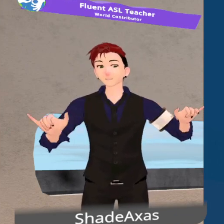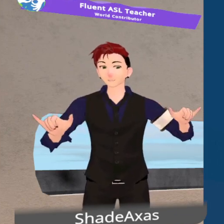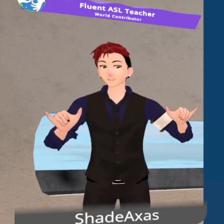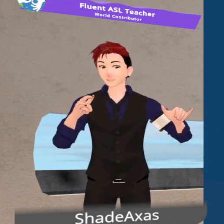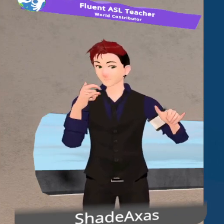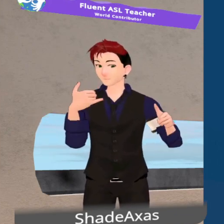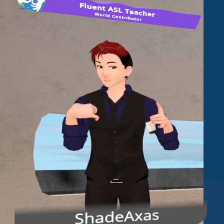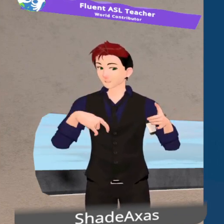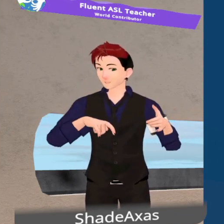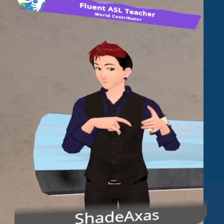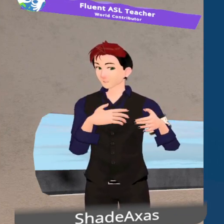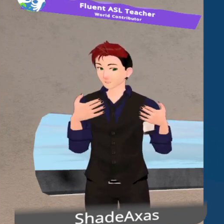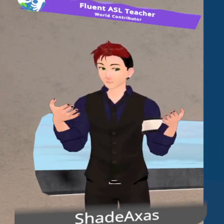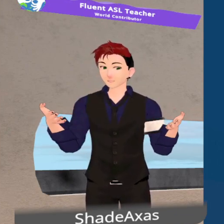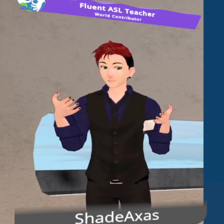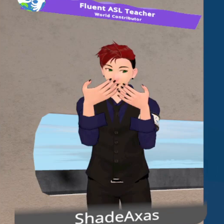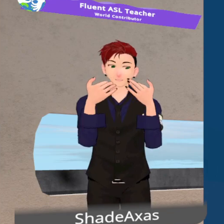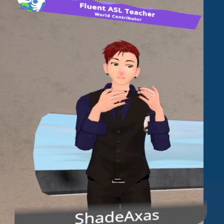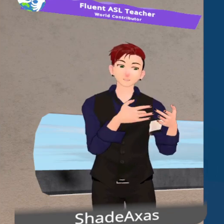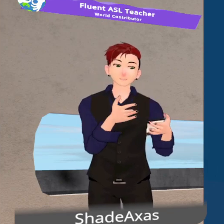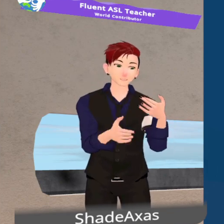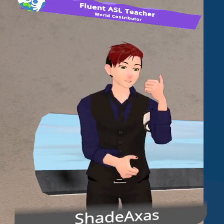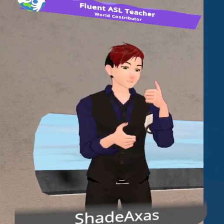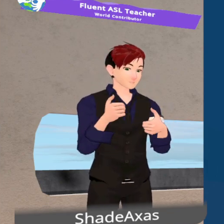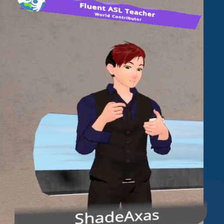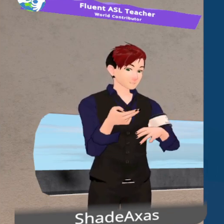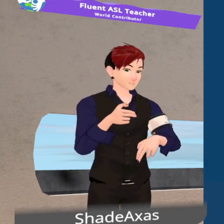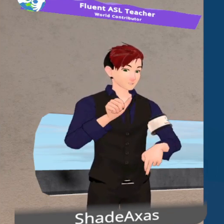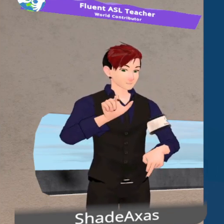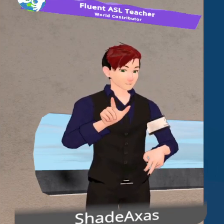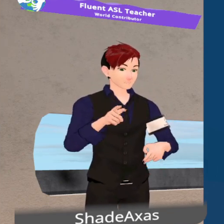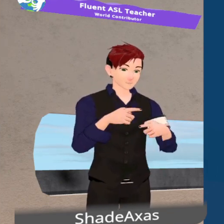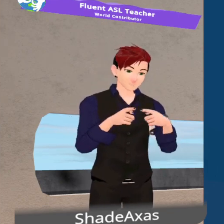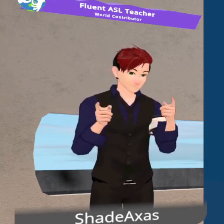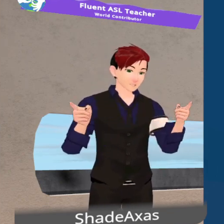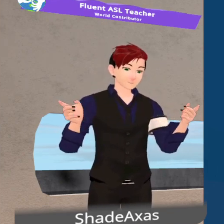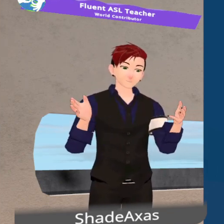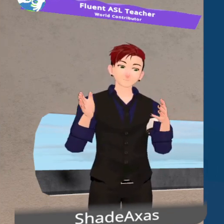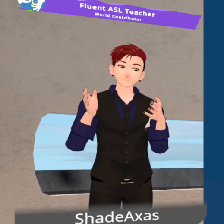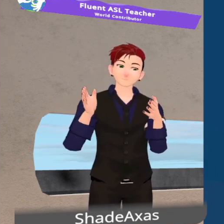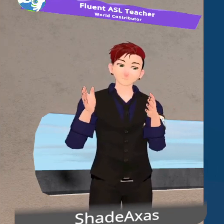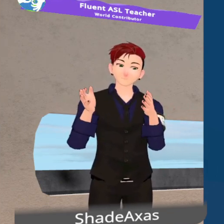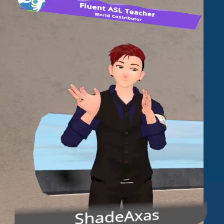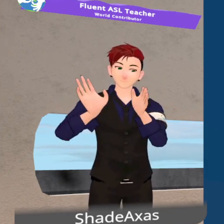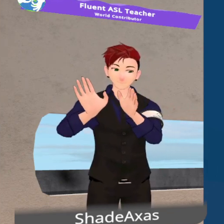ASL at the same time, because we in VR, typically most of us use ASL, but